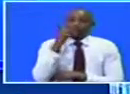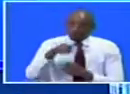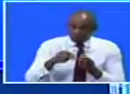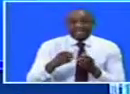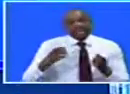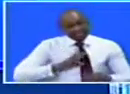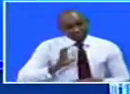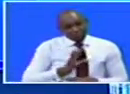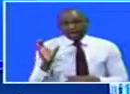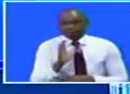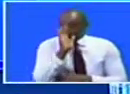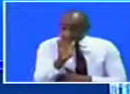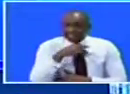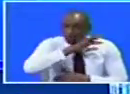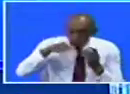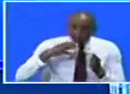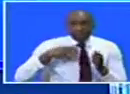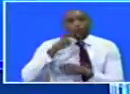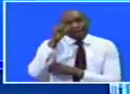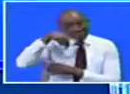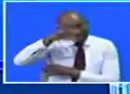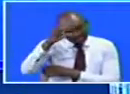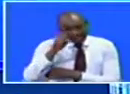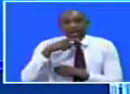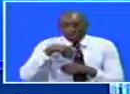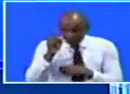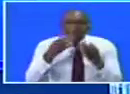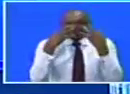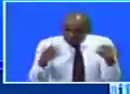customers by announcing all m-pesa transactions will be done free of charge for 20